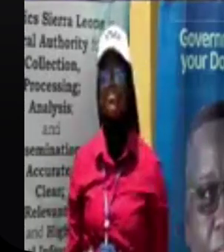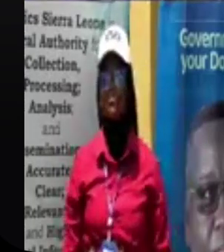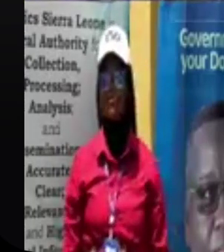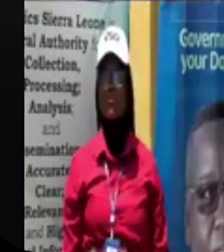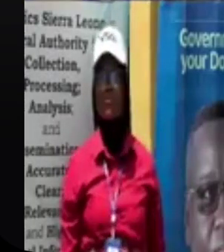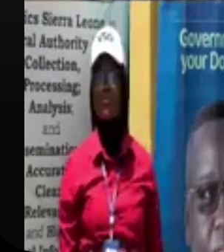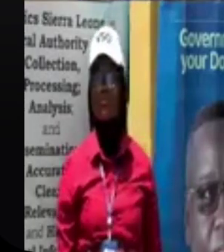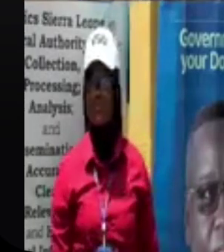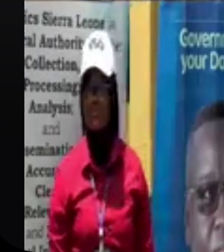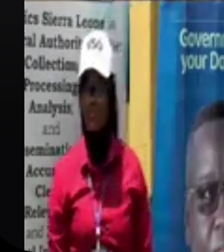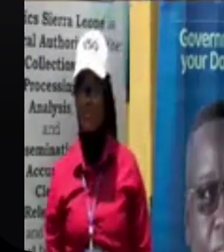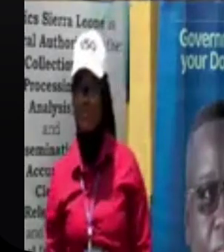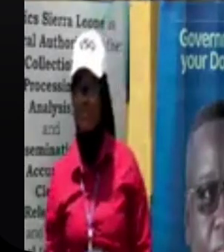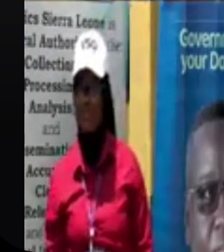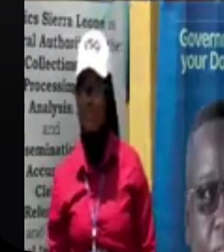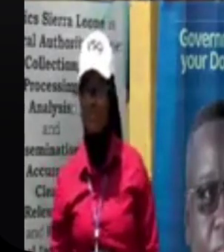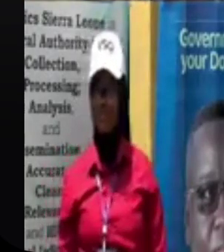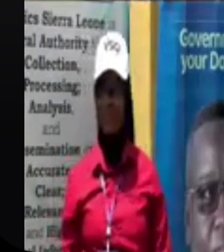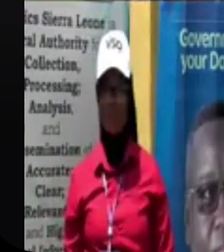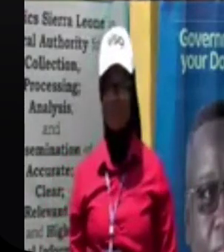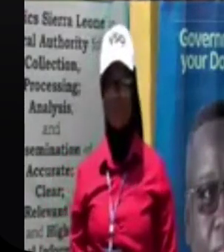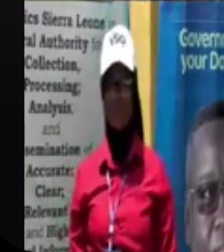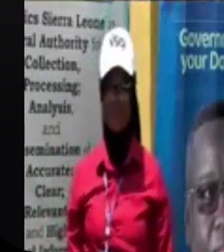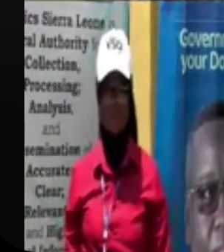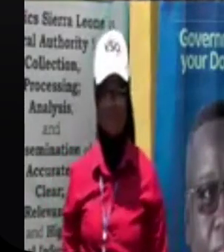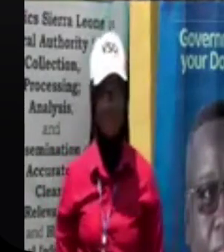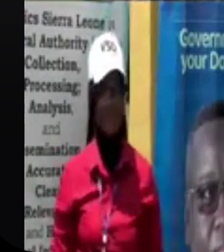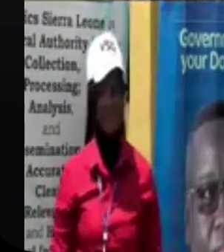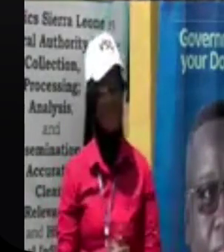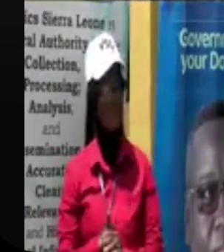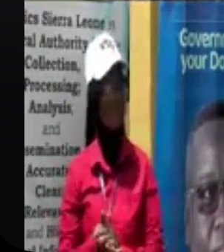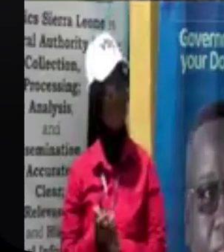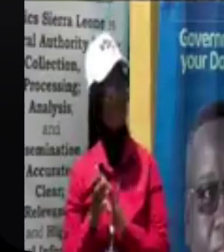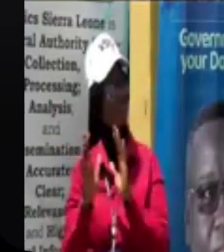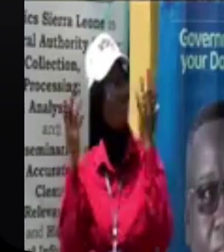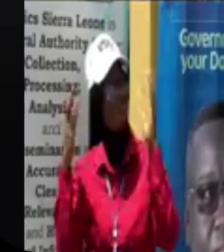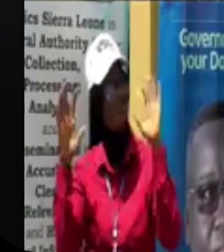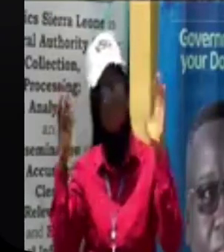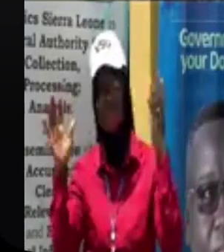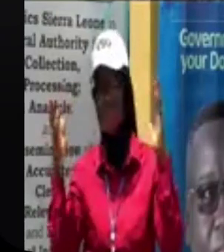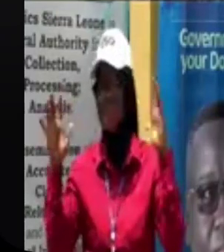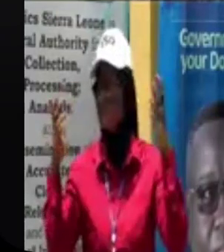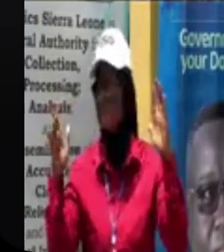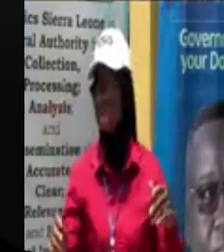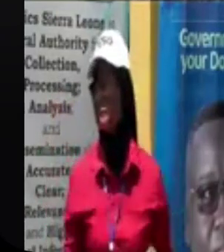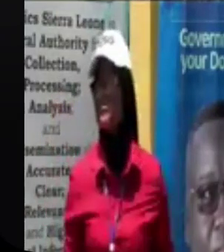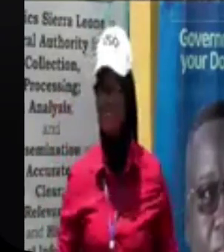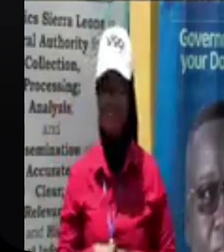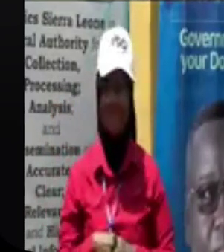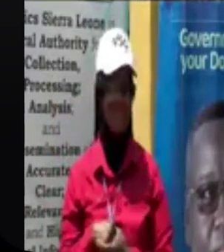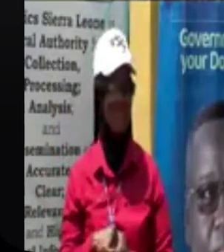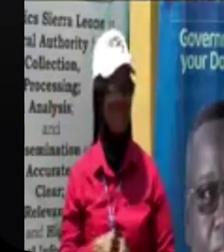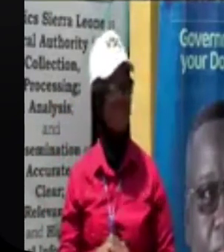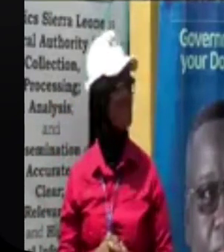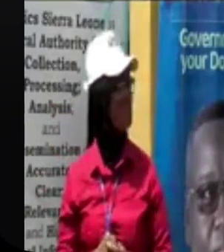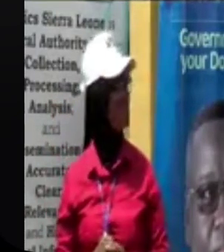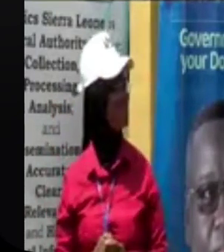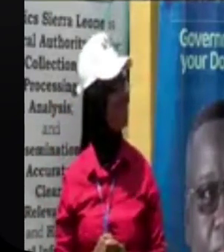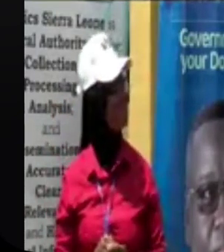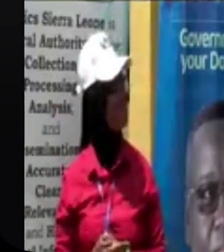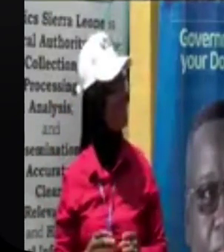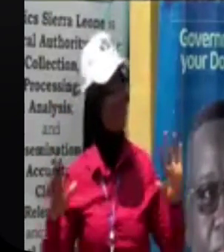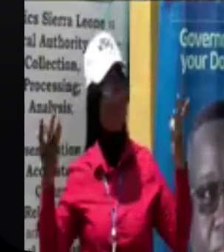again? No, they can't later. Yeah. On a lot clap for the minister. Yes. So on